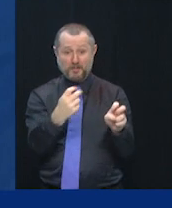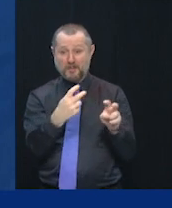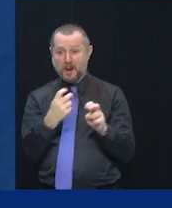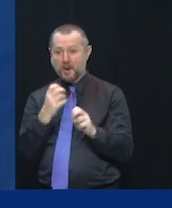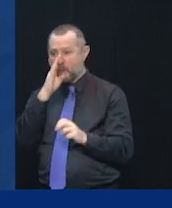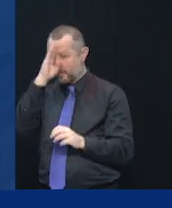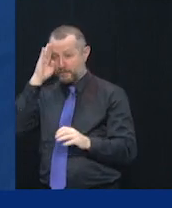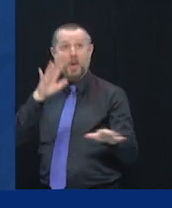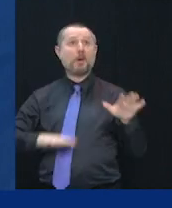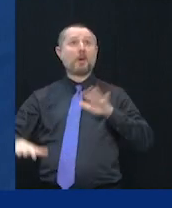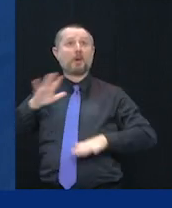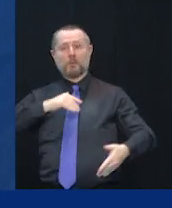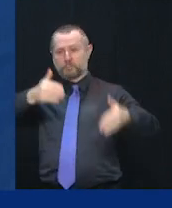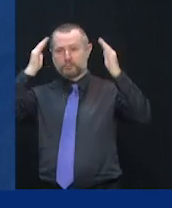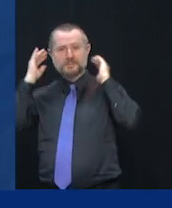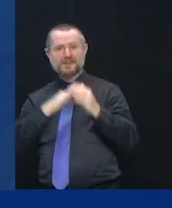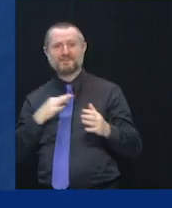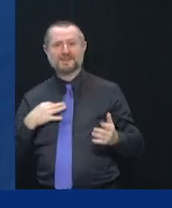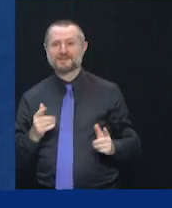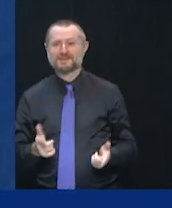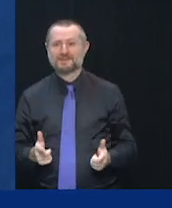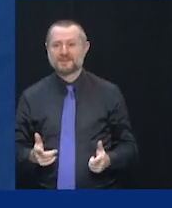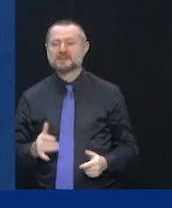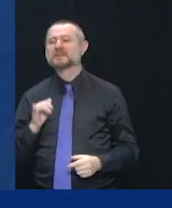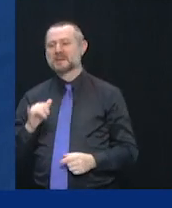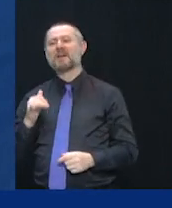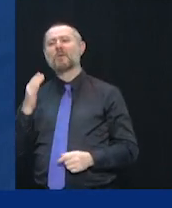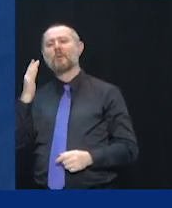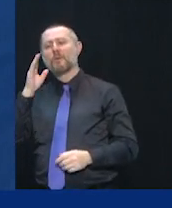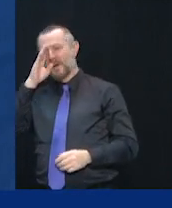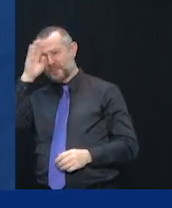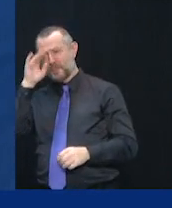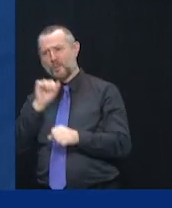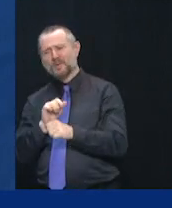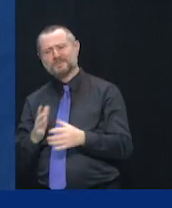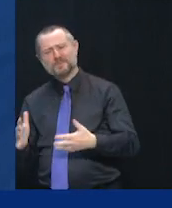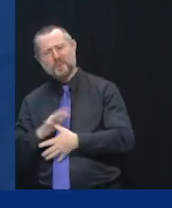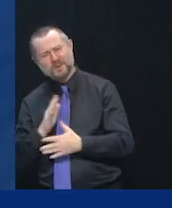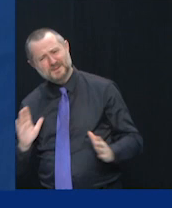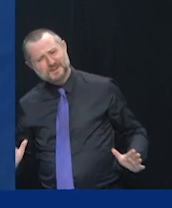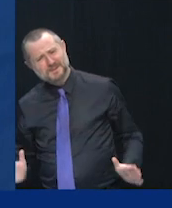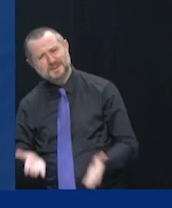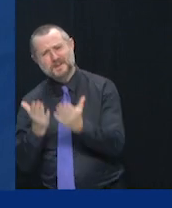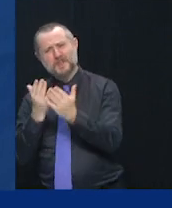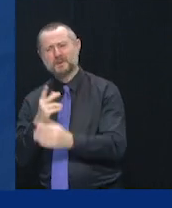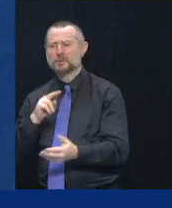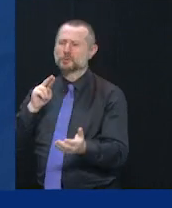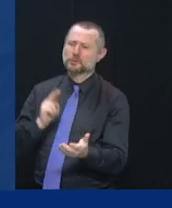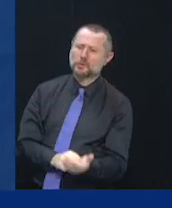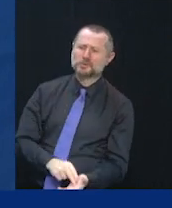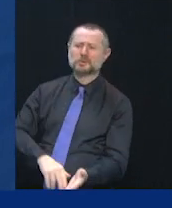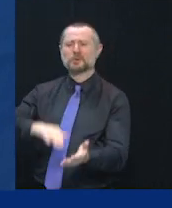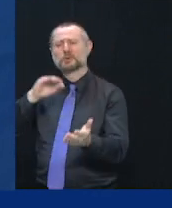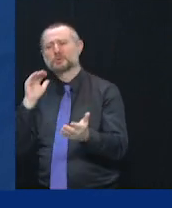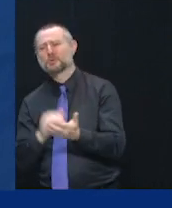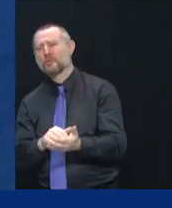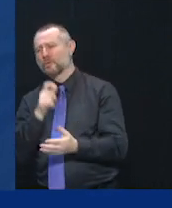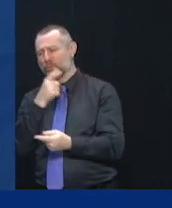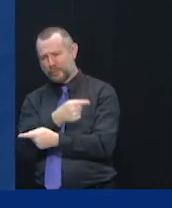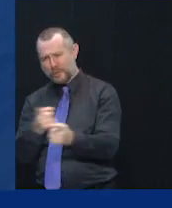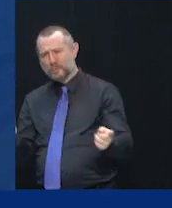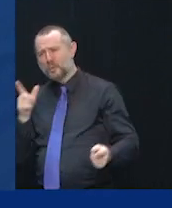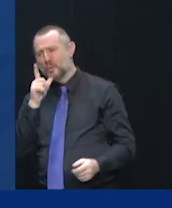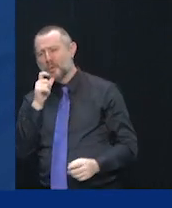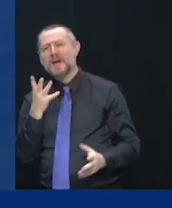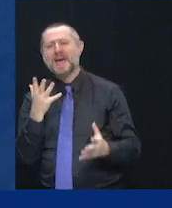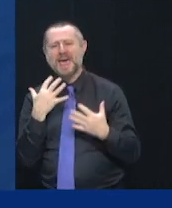That's why the priority for the hospital workers. Also, nurses, doctors, these are the frontline heroes. Everybody